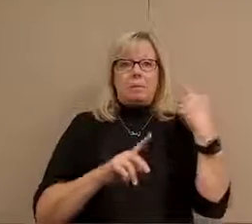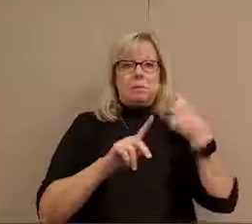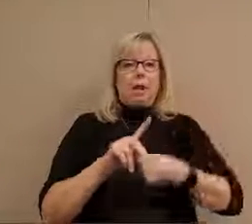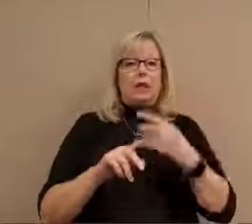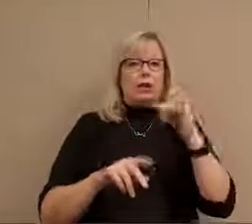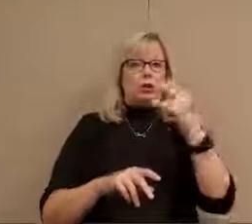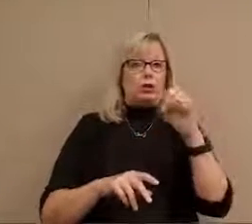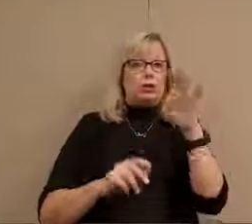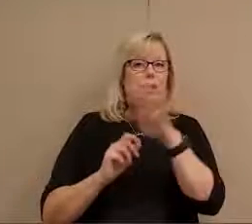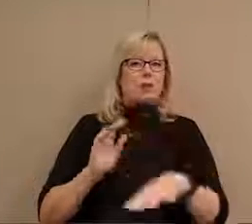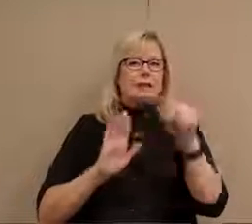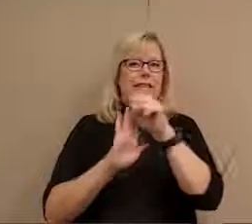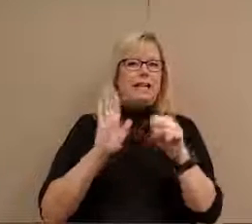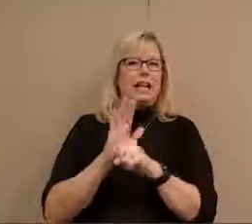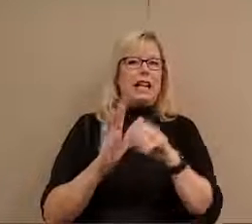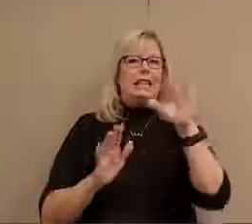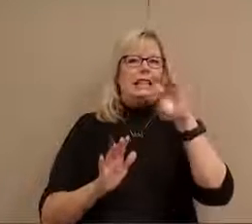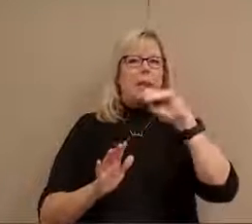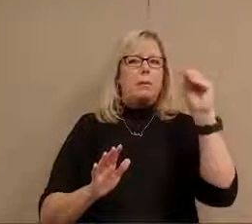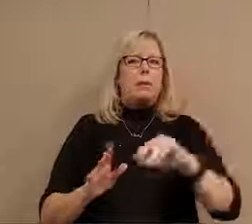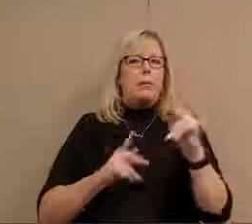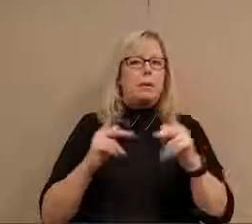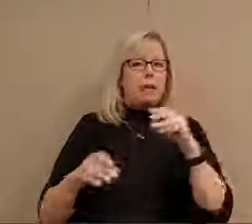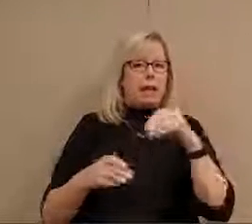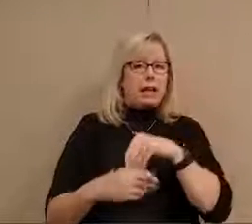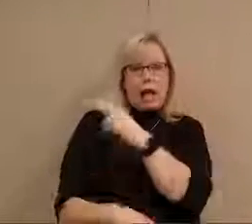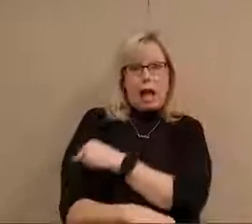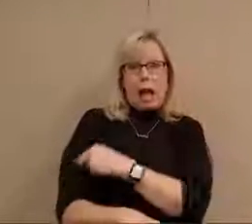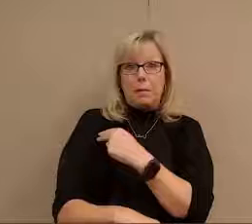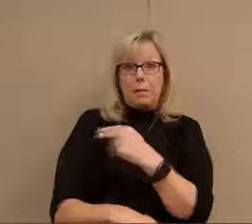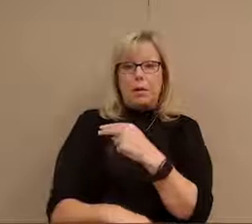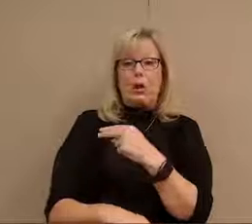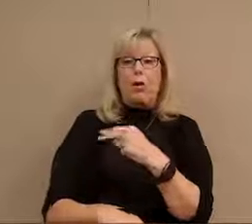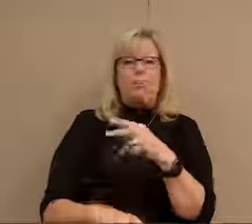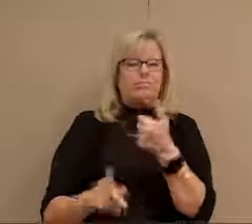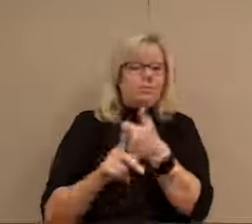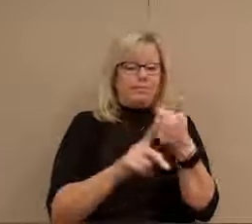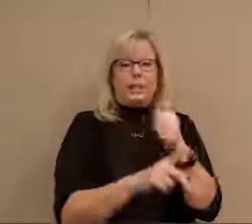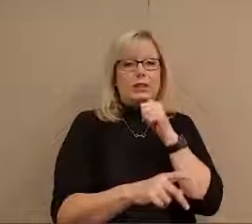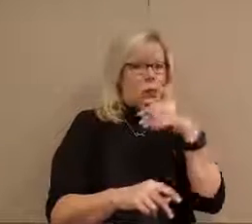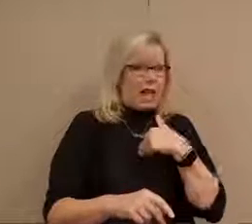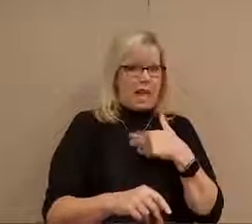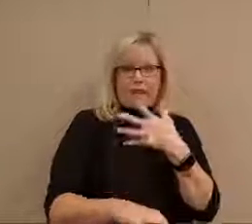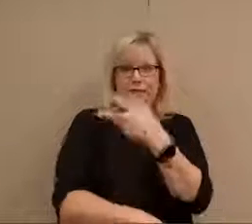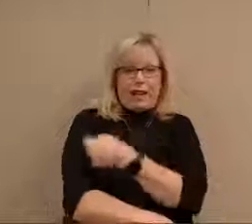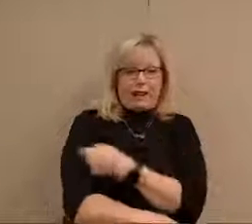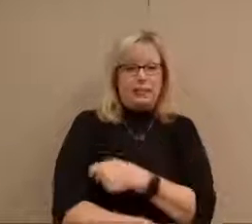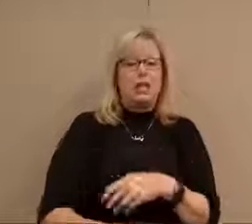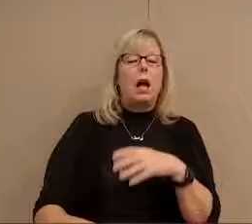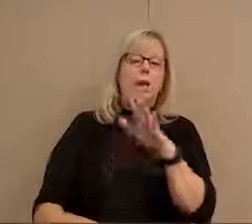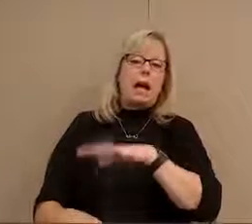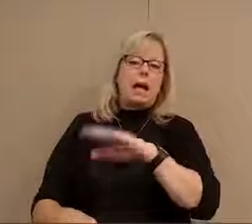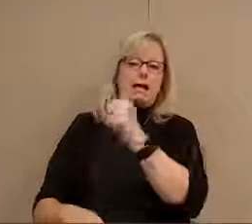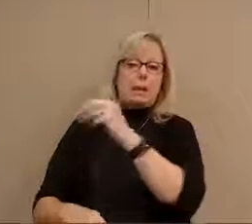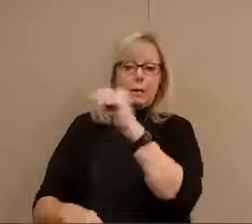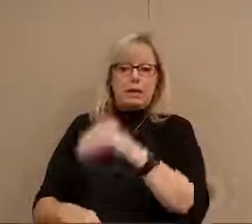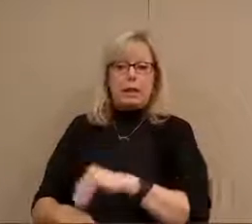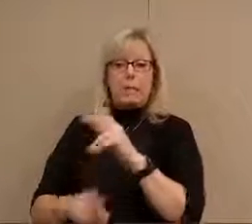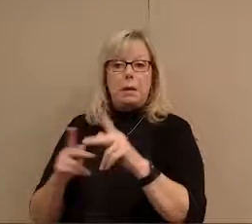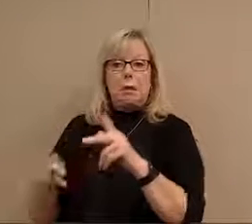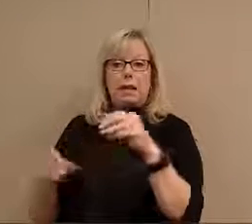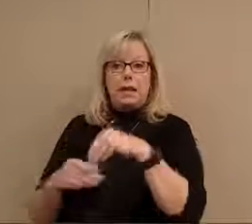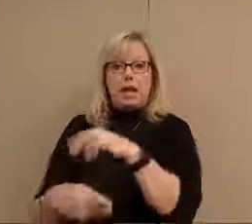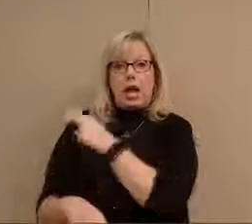statewide, some of the trends were that 90% of people in the hospital for COVID were unvaccinated. Almost 10% of people in the hospital with